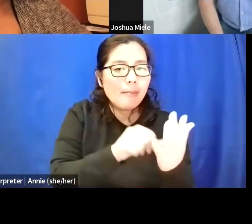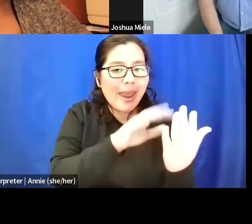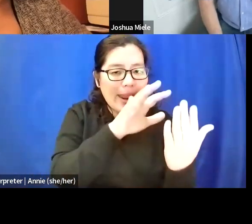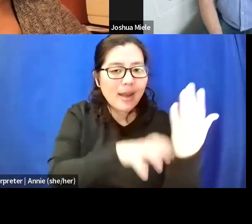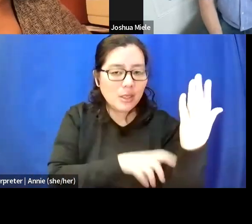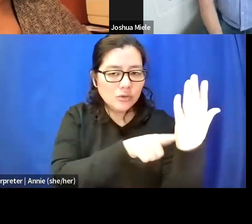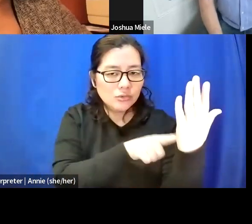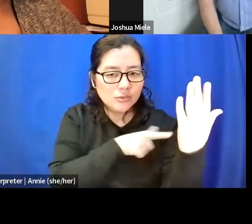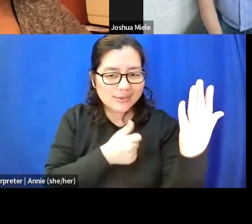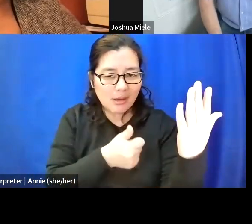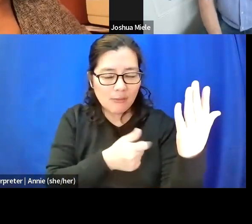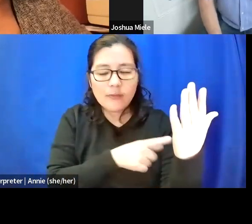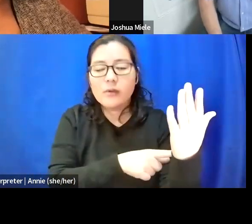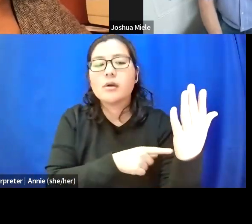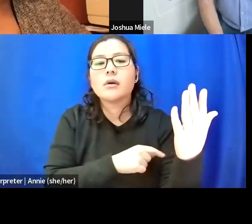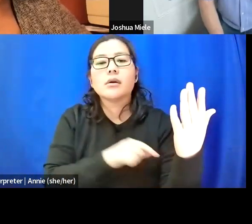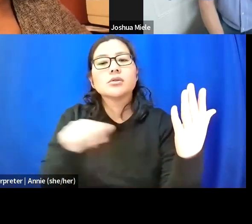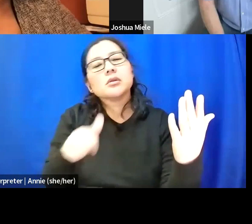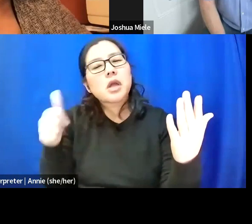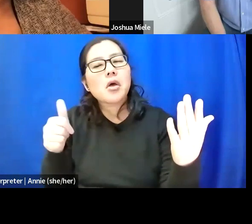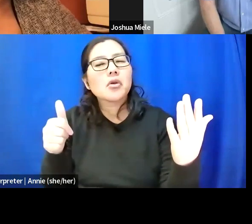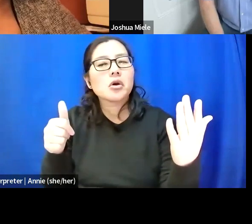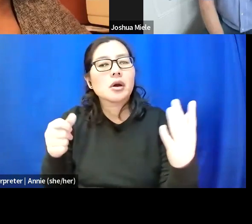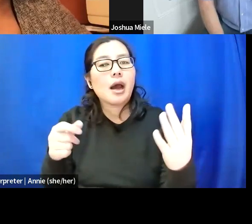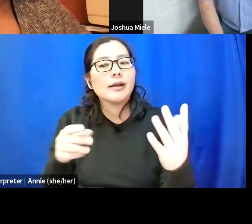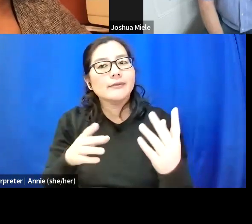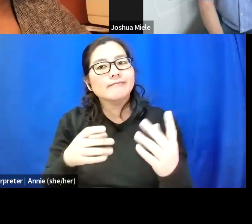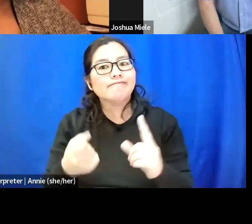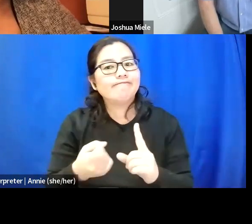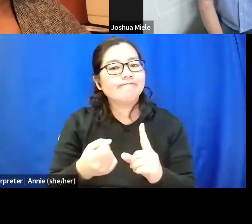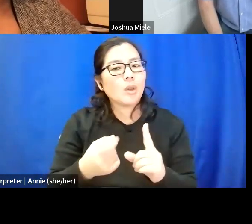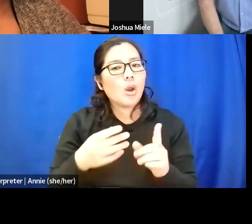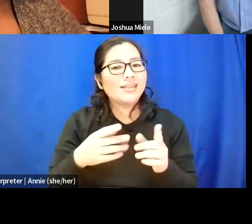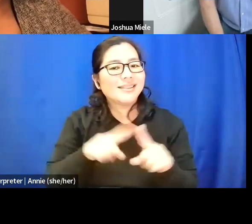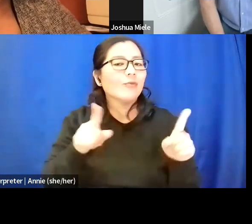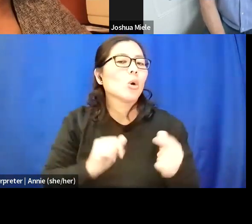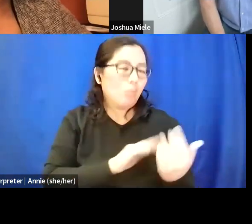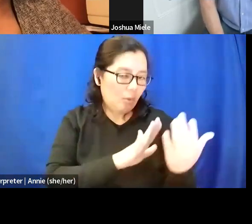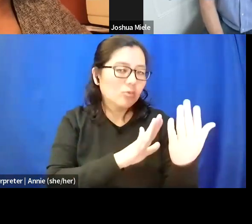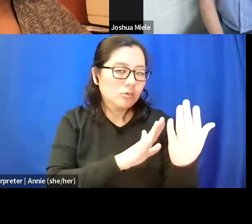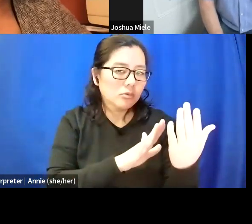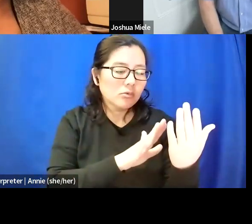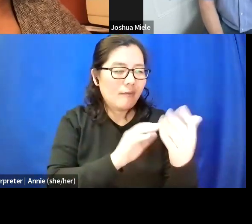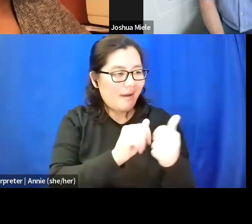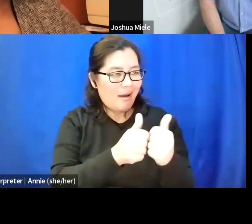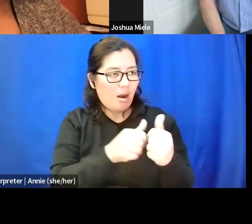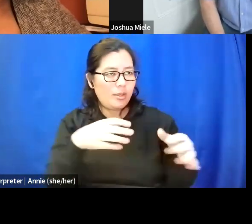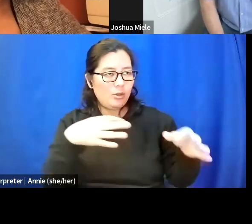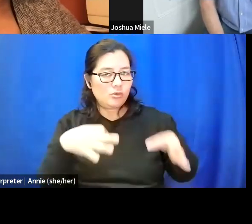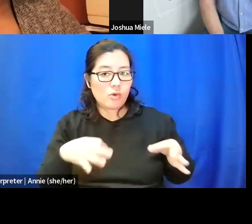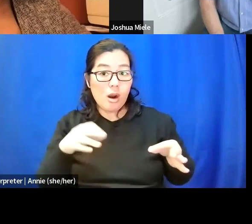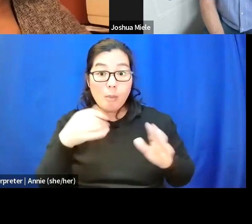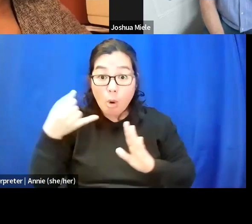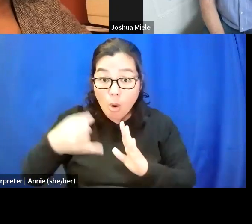the, that's another area of divergence between the way we approach describing art and